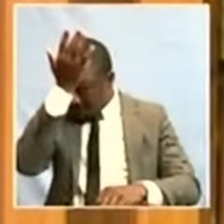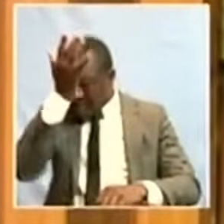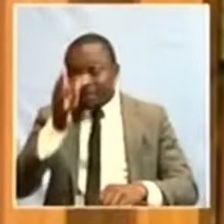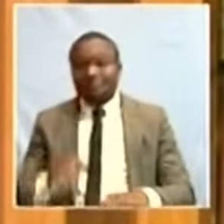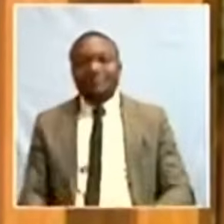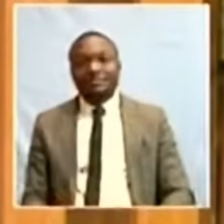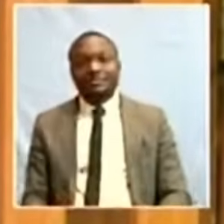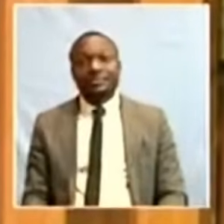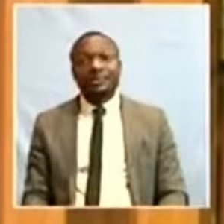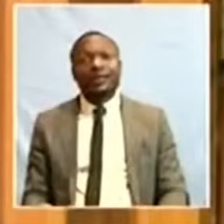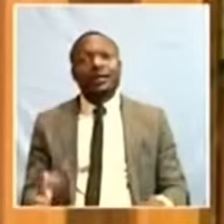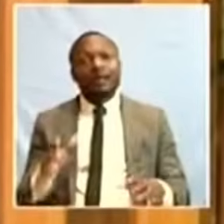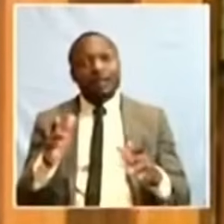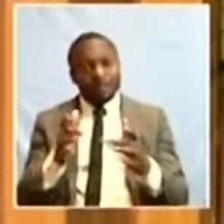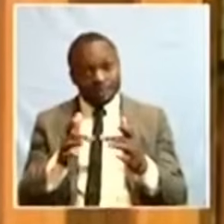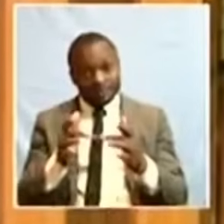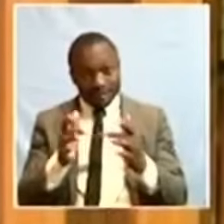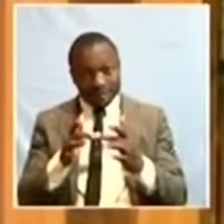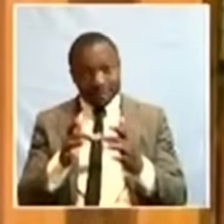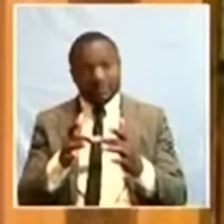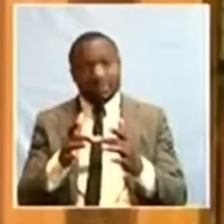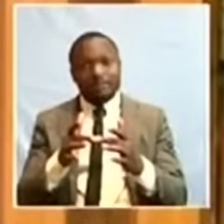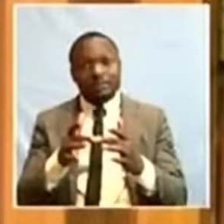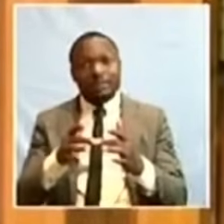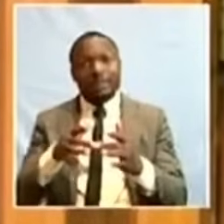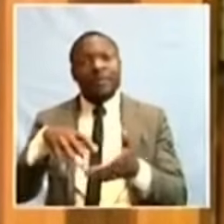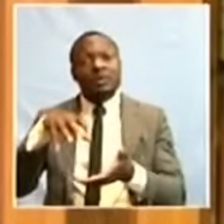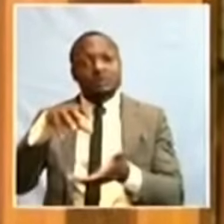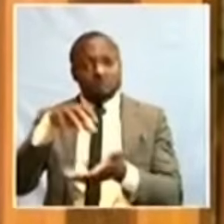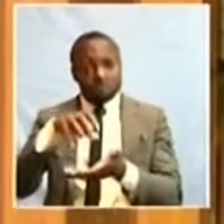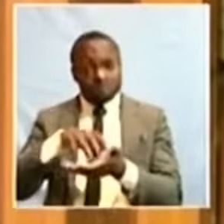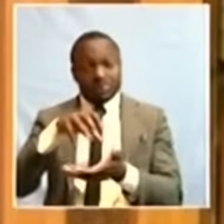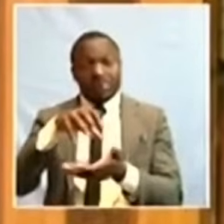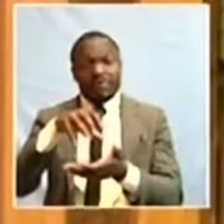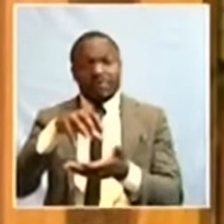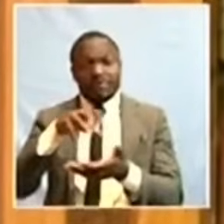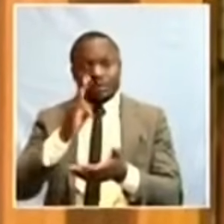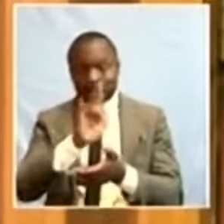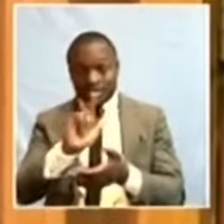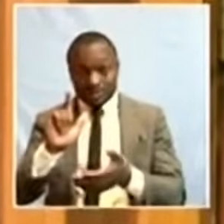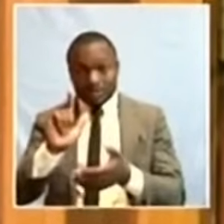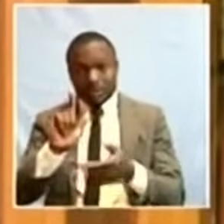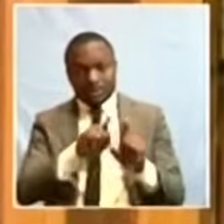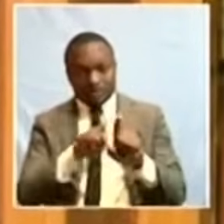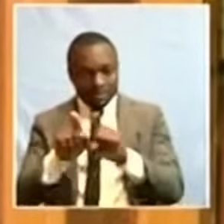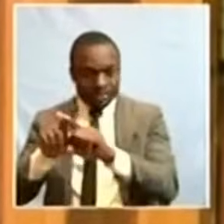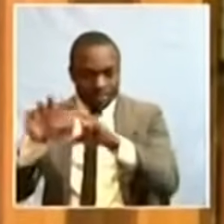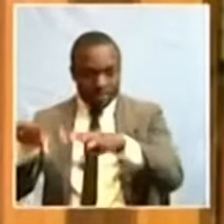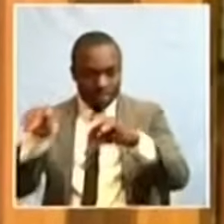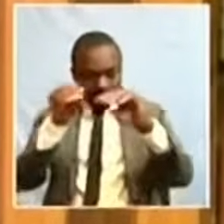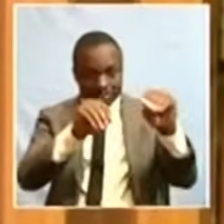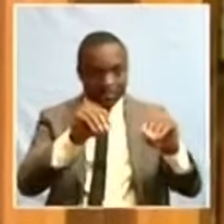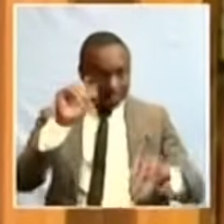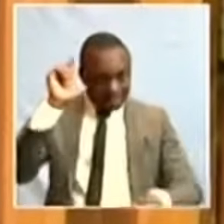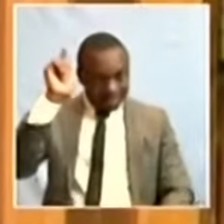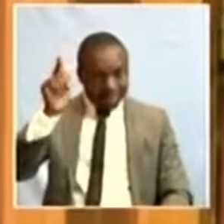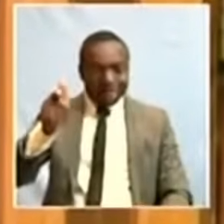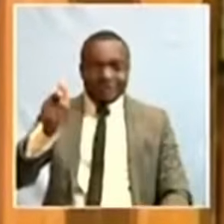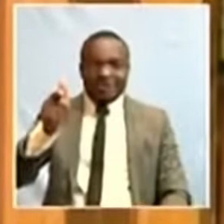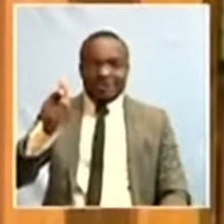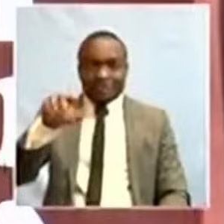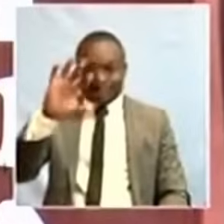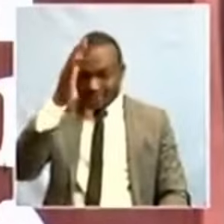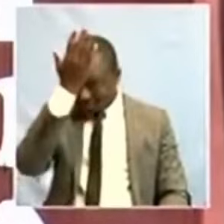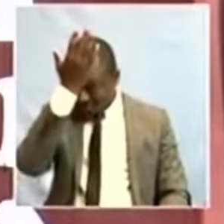Bill, National Assembly Bill number 30 of 2024, was equally deferred to a later date. And